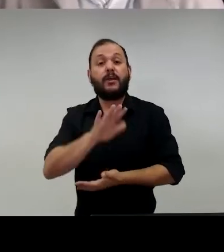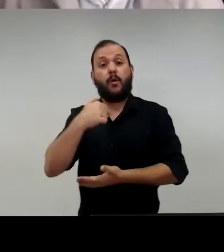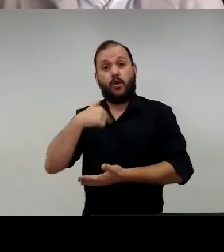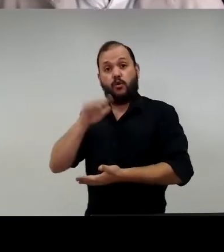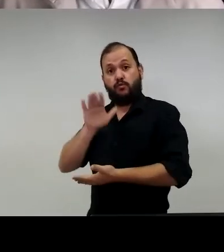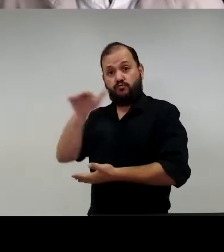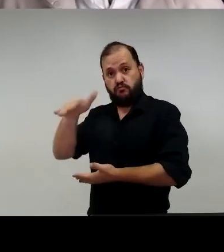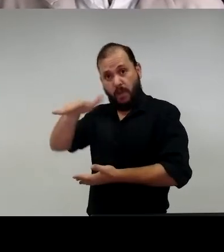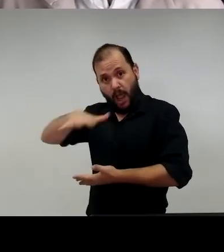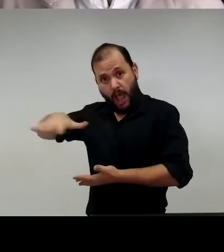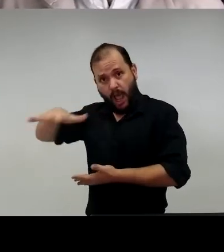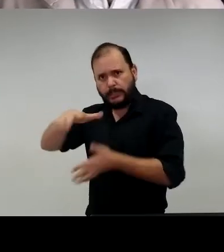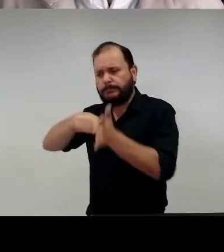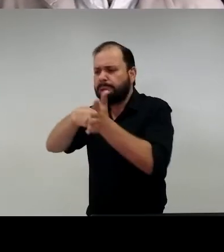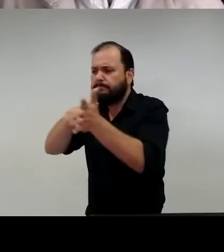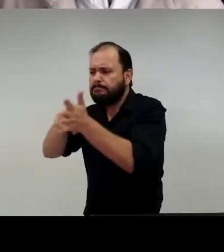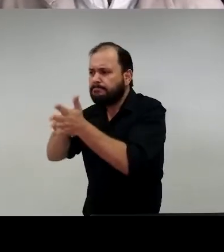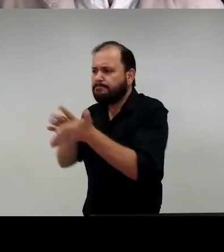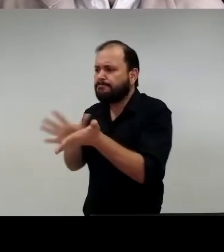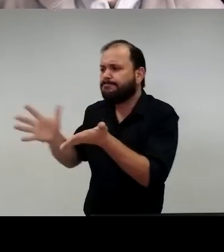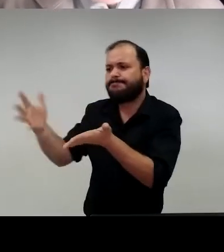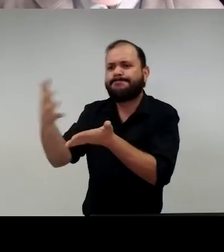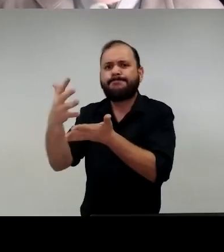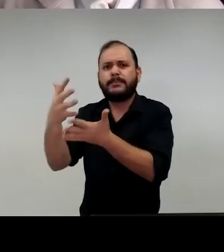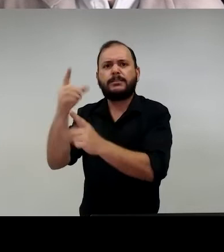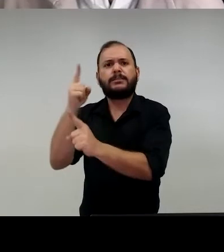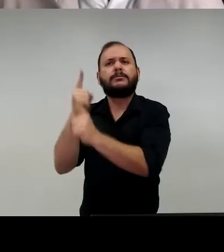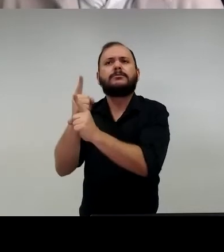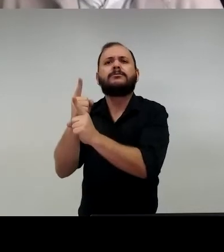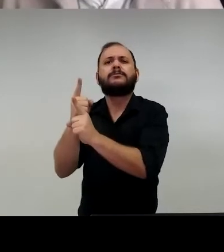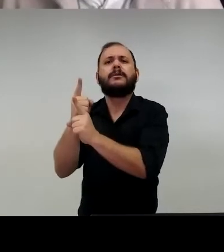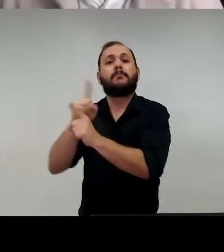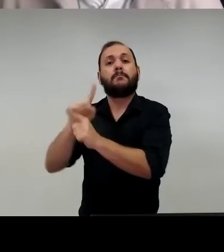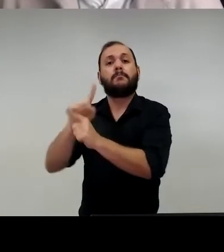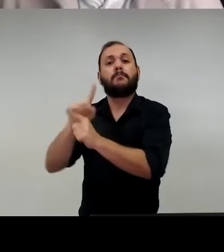First of all, I found it in the United States.